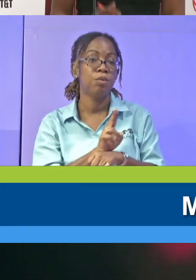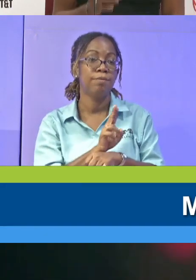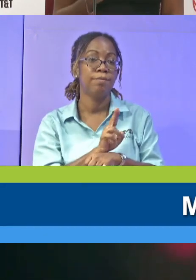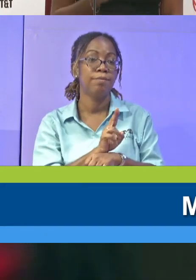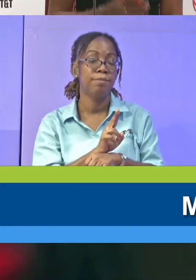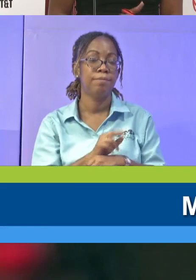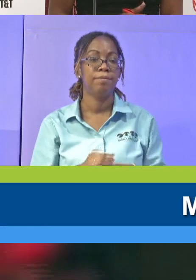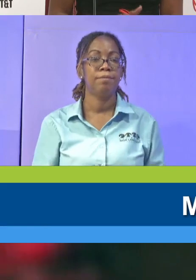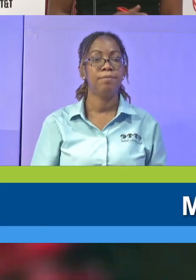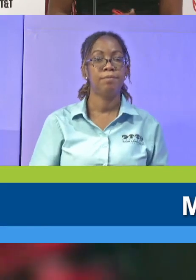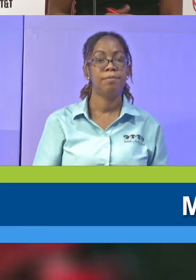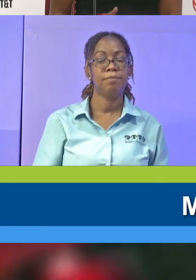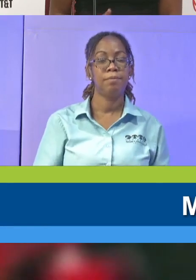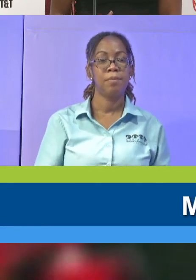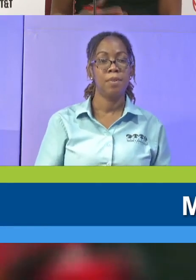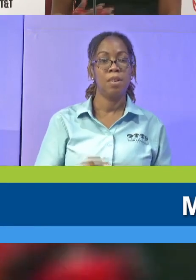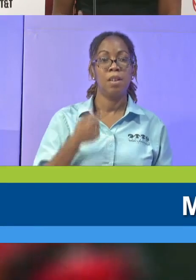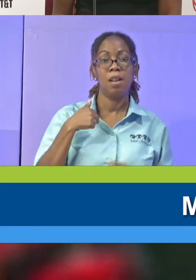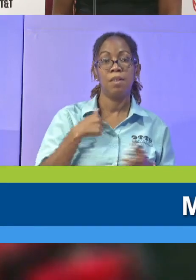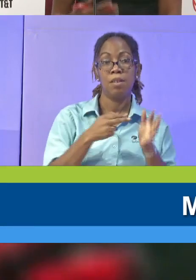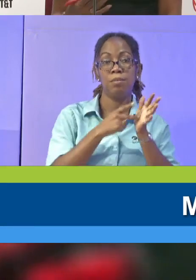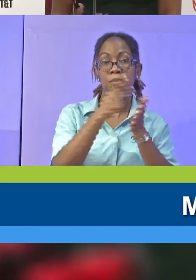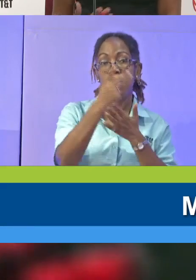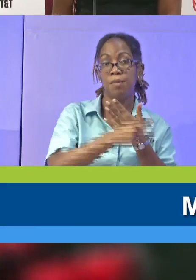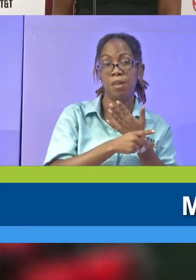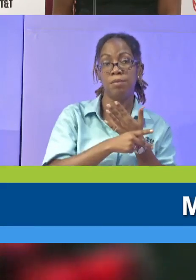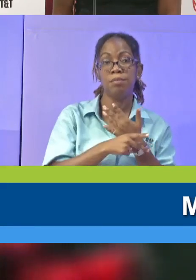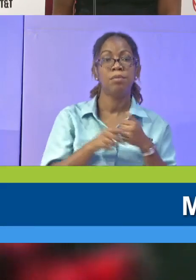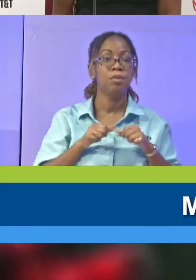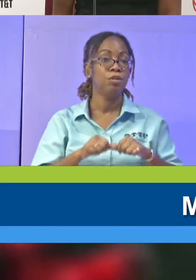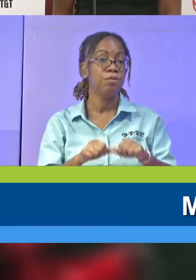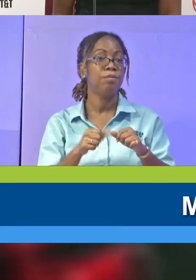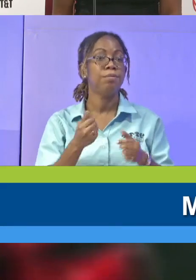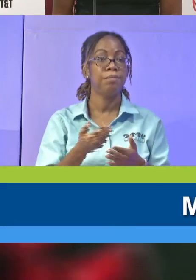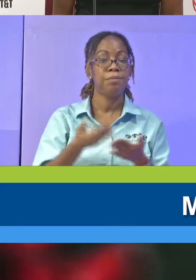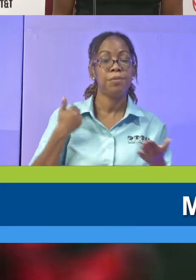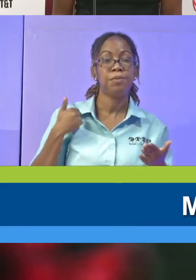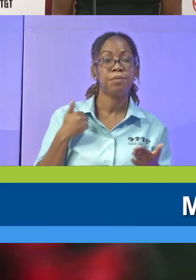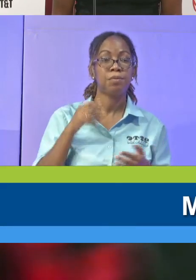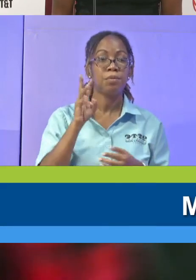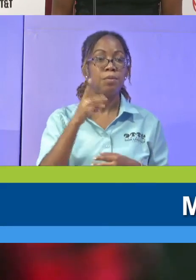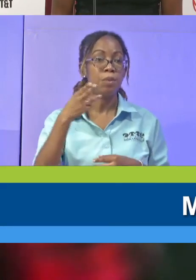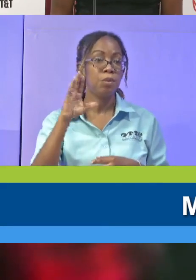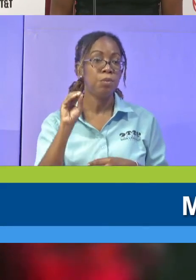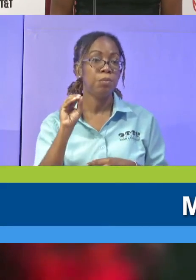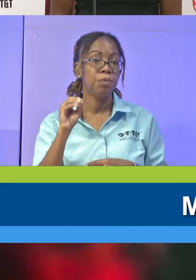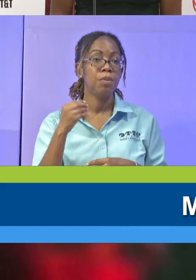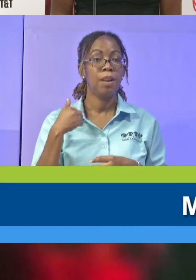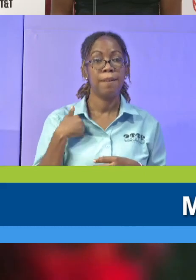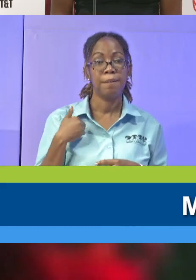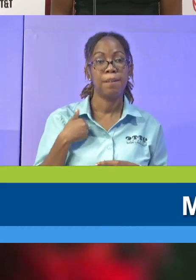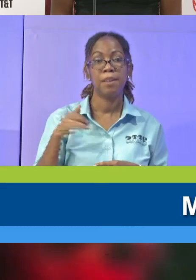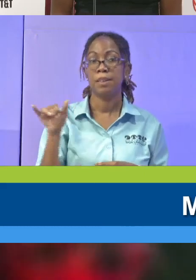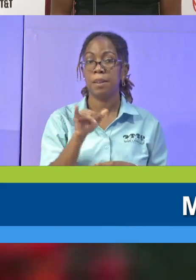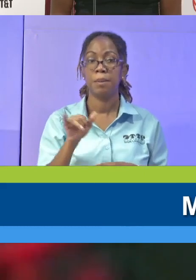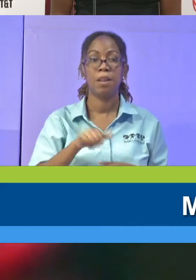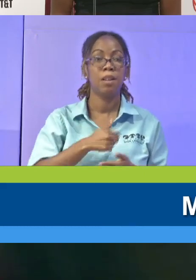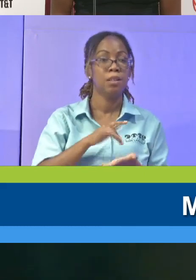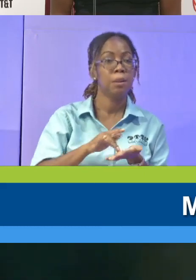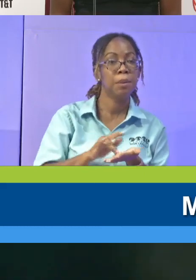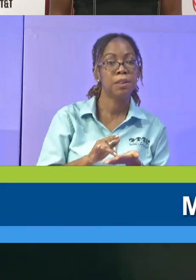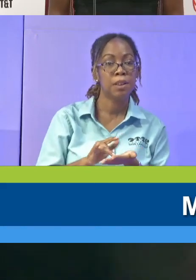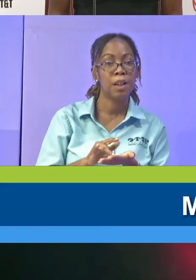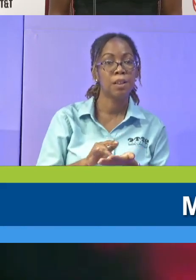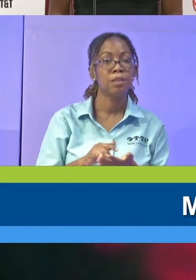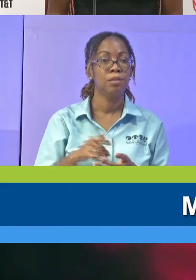an extension of a program that has been going on before, because WHO has this program to pre-qualify medicines, vaccines, and test